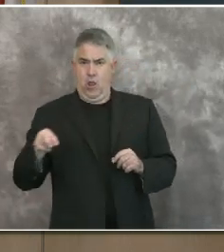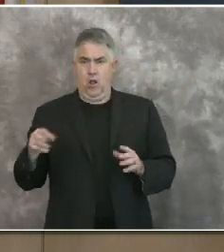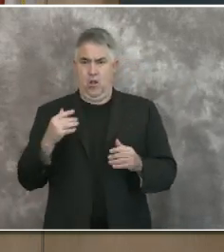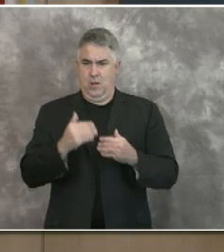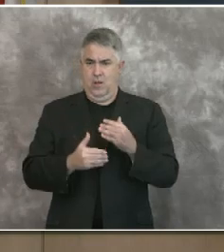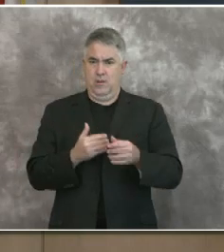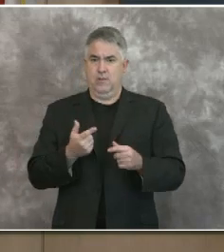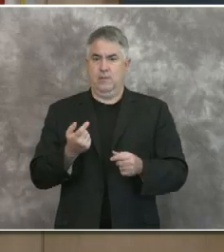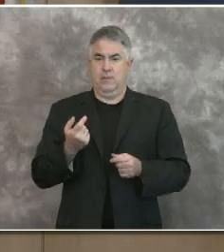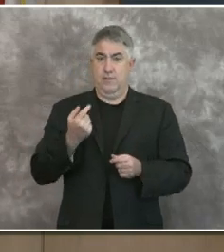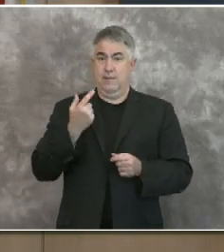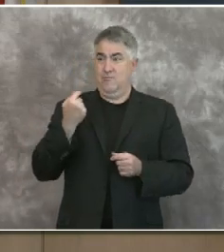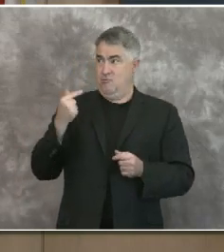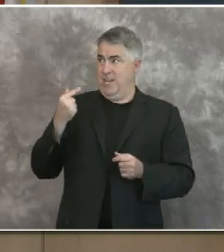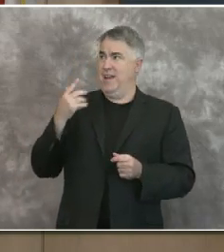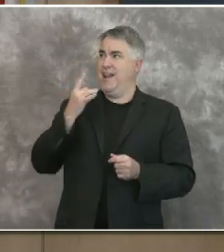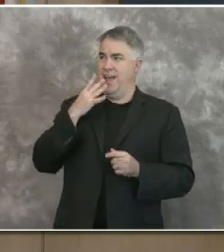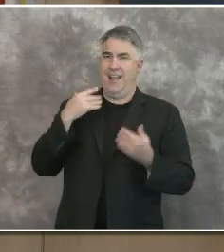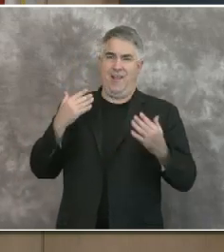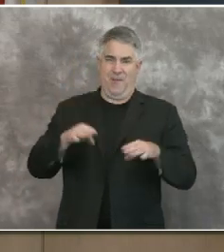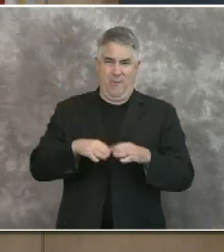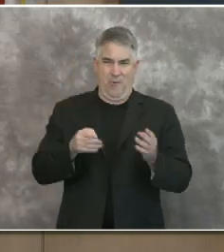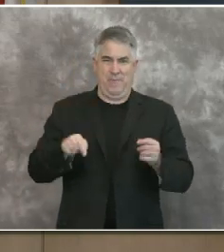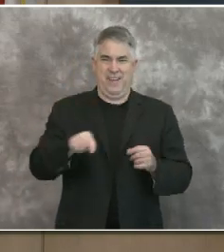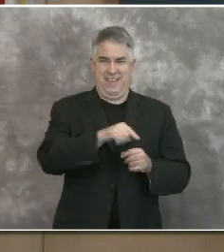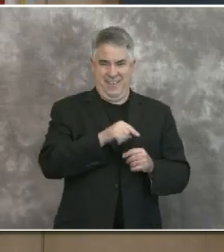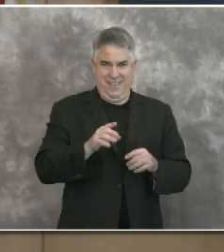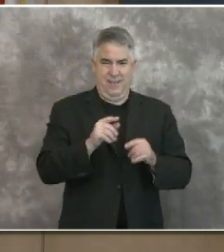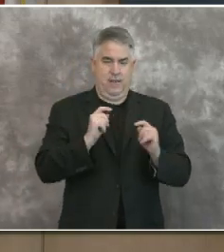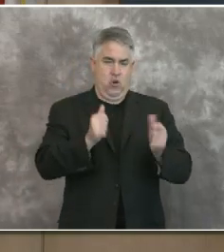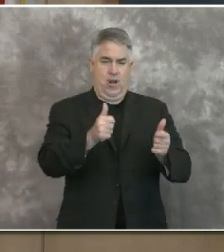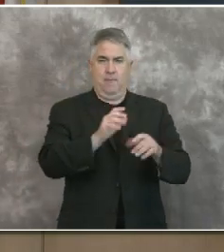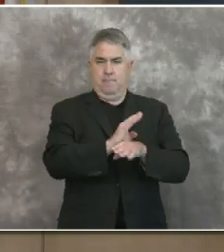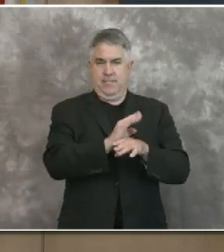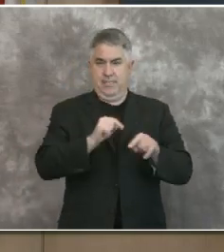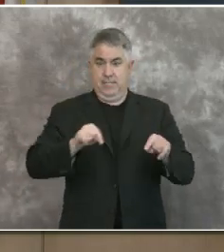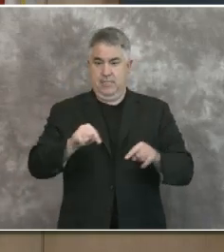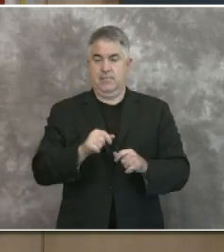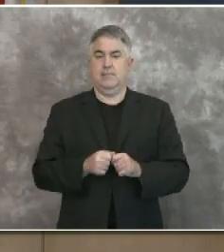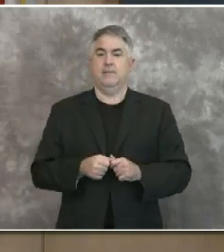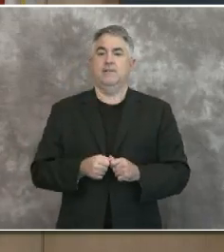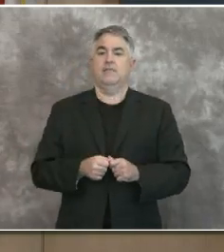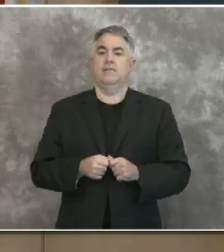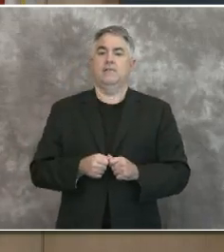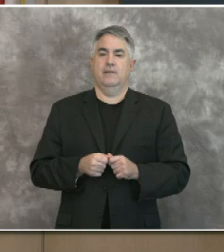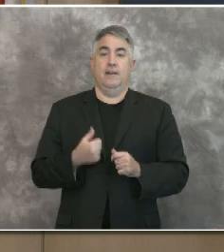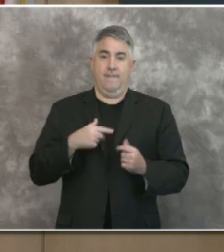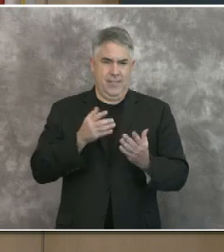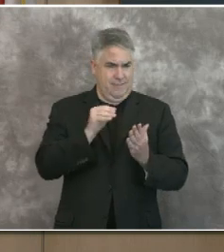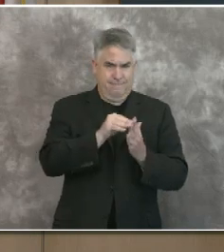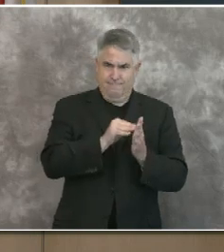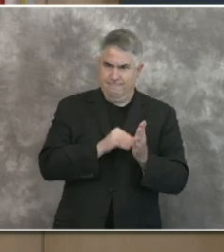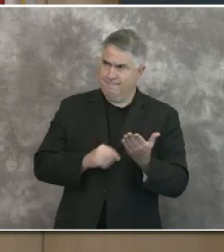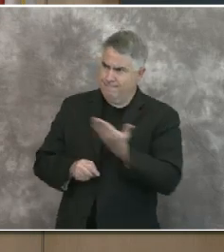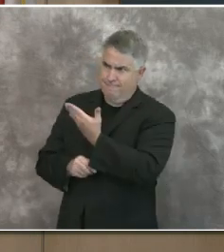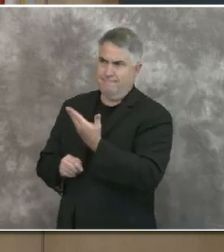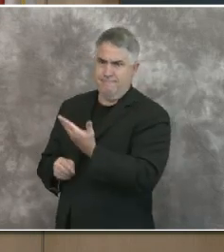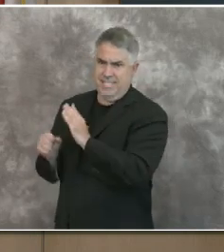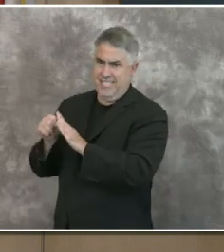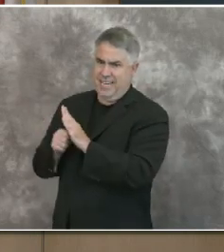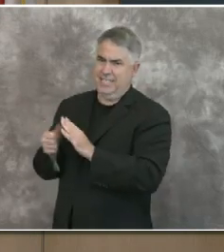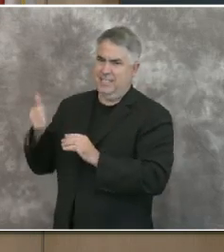businesses are working on coming back online. The plan has been submitted to the state to move forward, and it's not